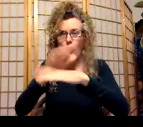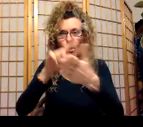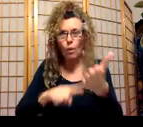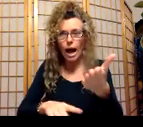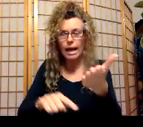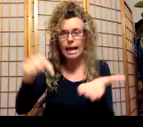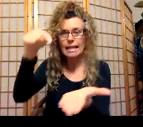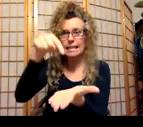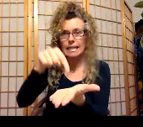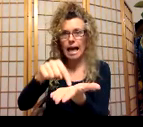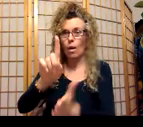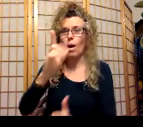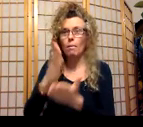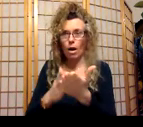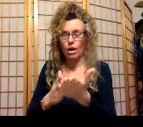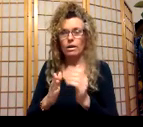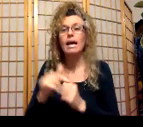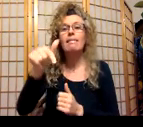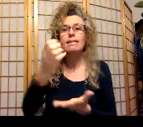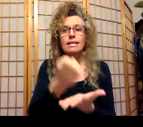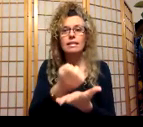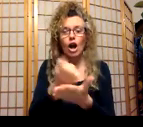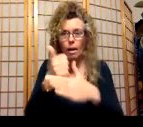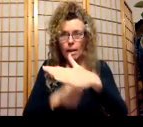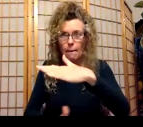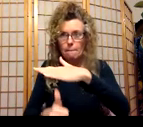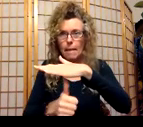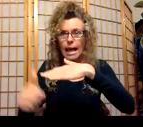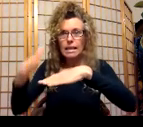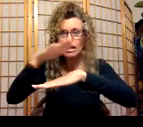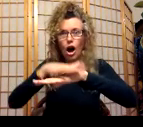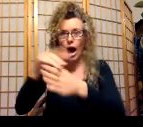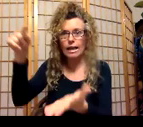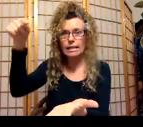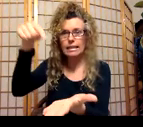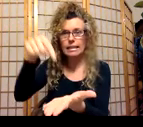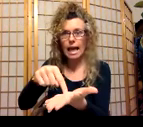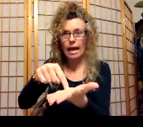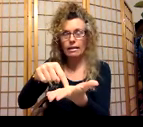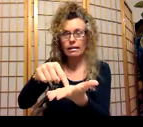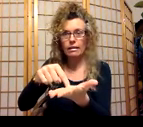That is only one part. This is an economy based on debt. But there's